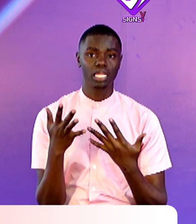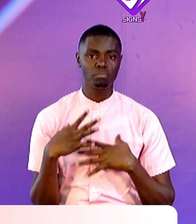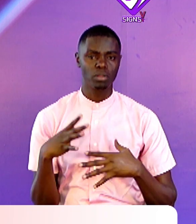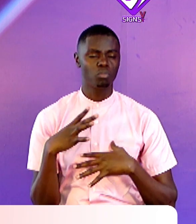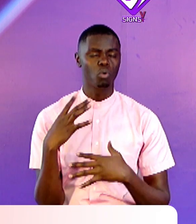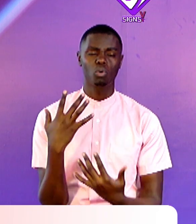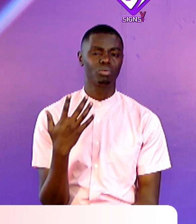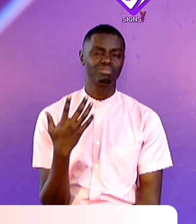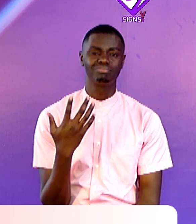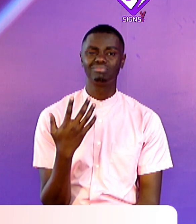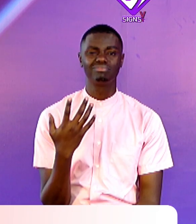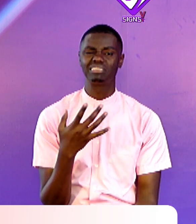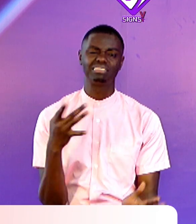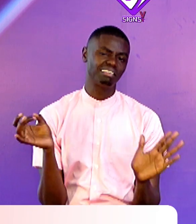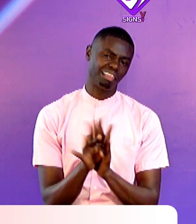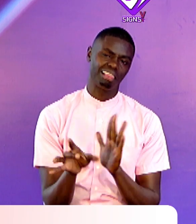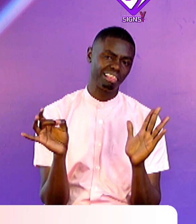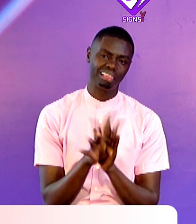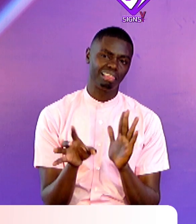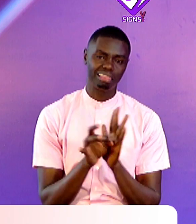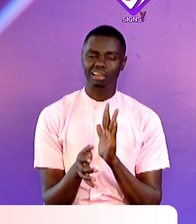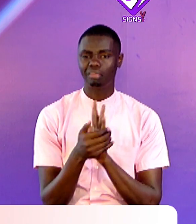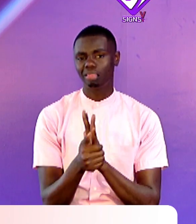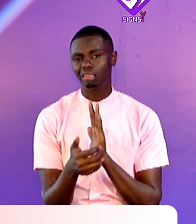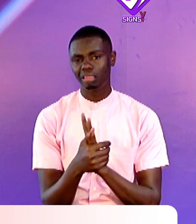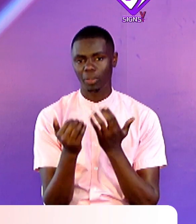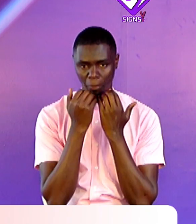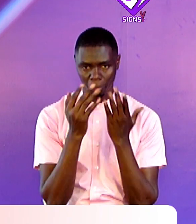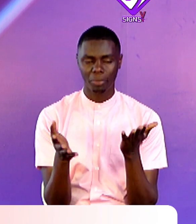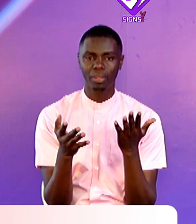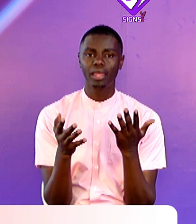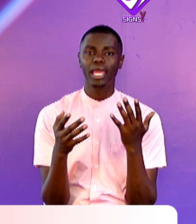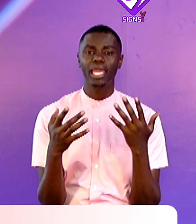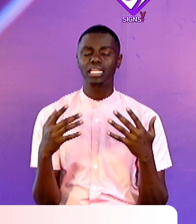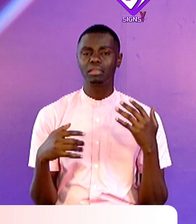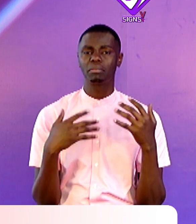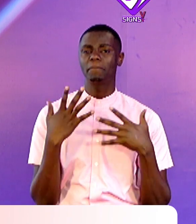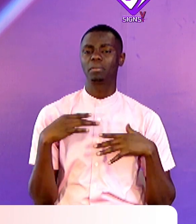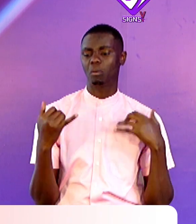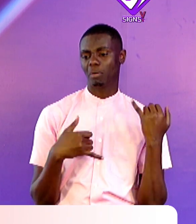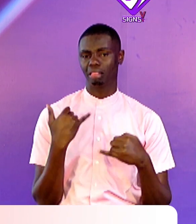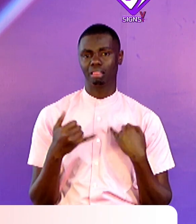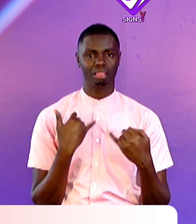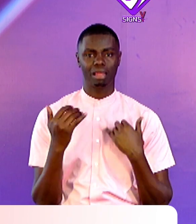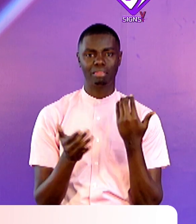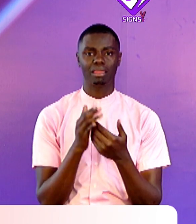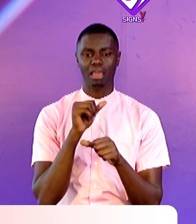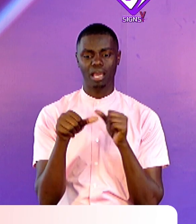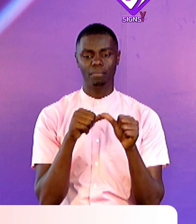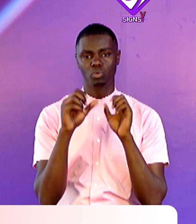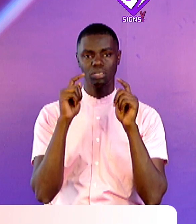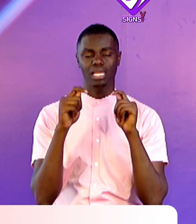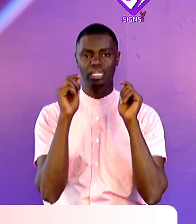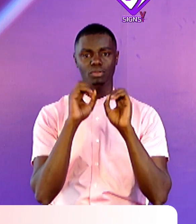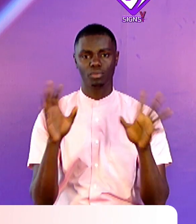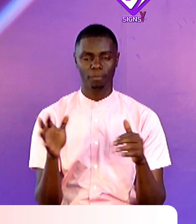sema, what is this term? Joyriders. Joyriders, and right. the people who don't care about Kenya, because when you do such things, it means that you really